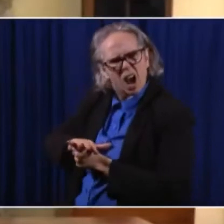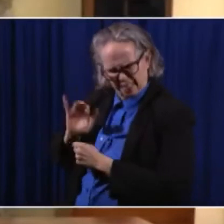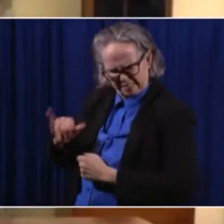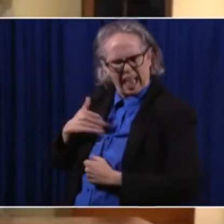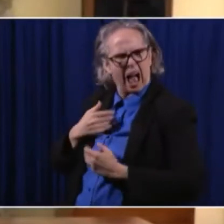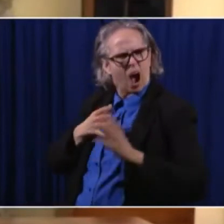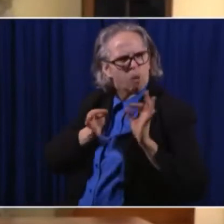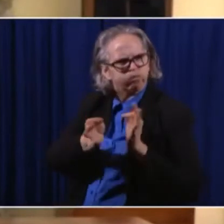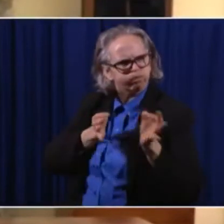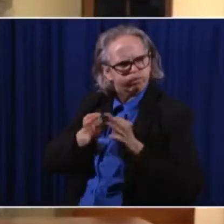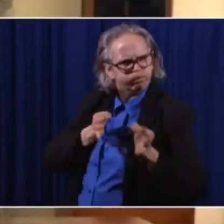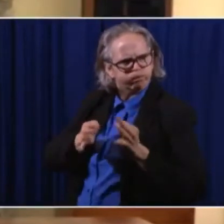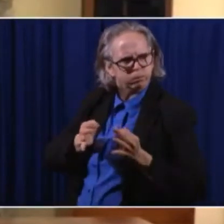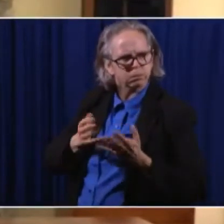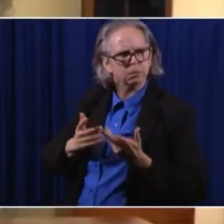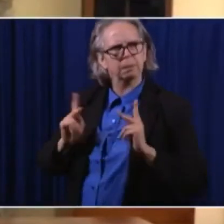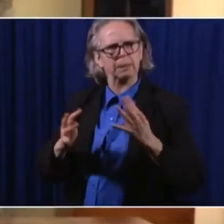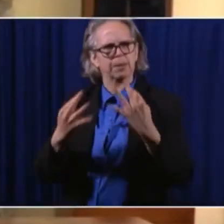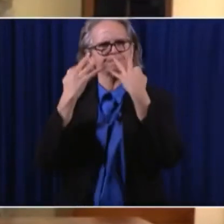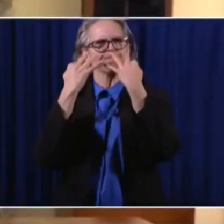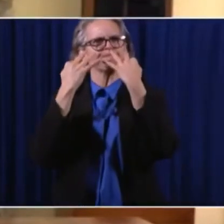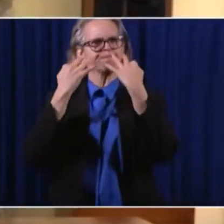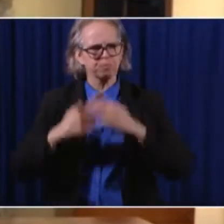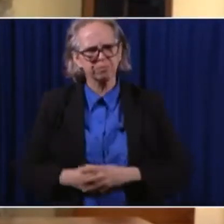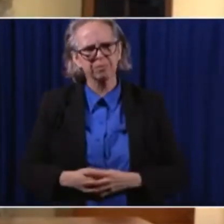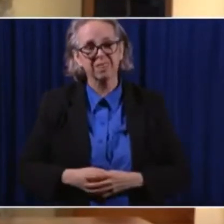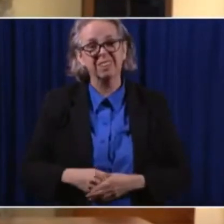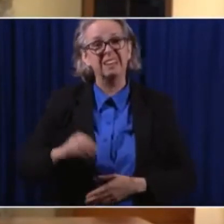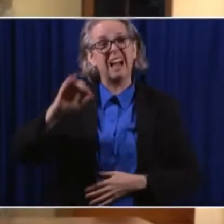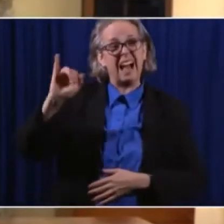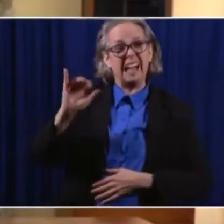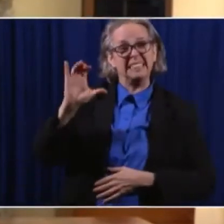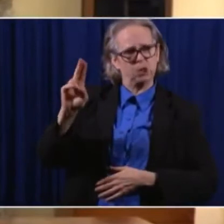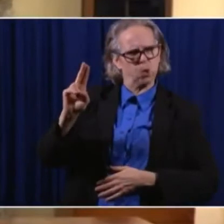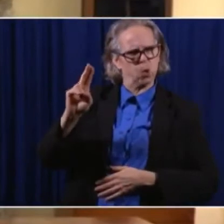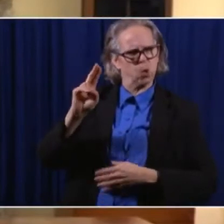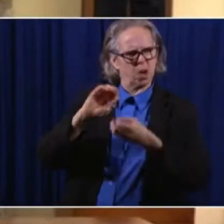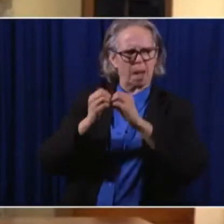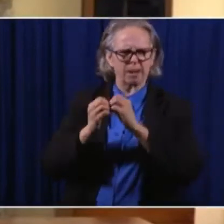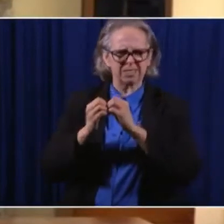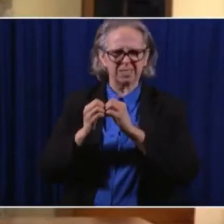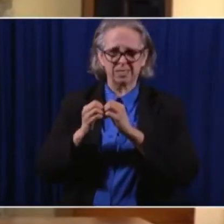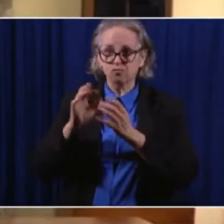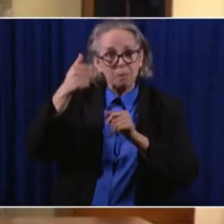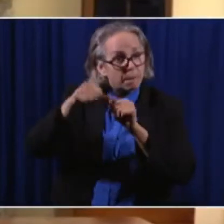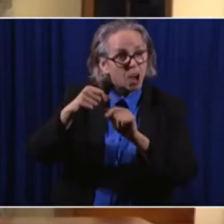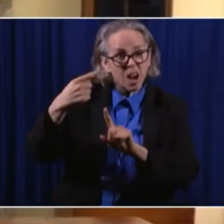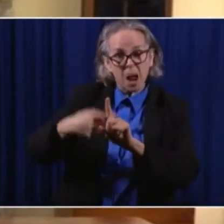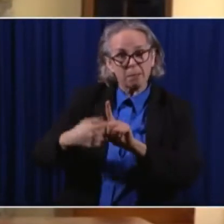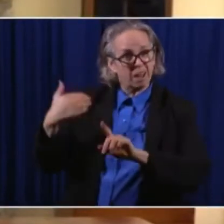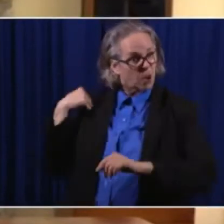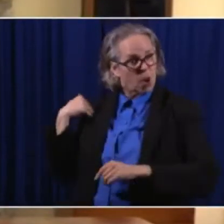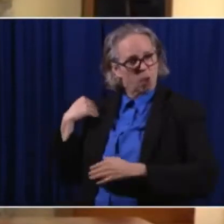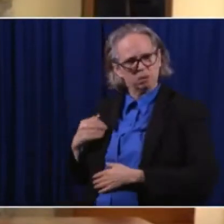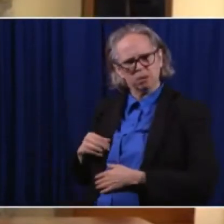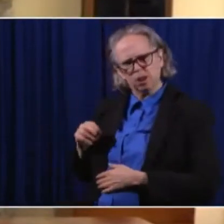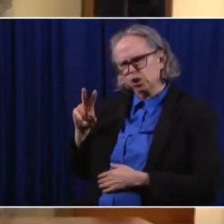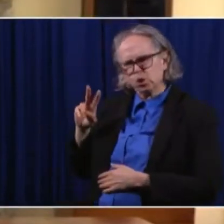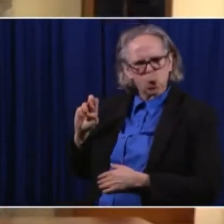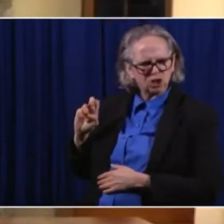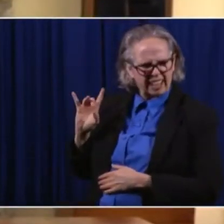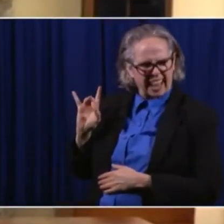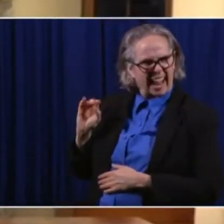The ICU. Let me give you the ICU numbers. 1 month ago, we had 280 of our fellow Ohioans in